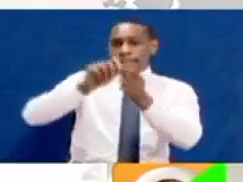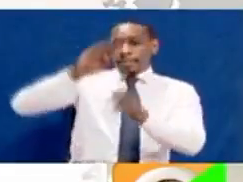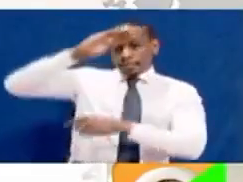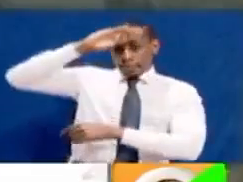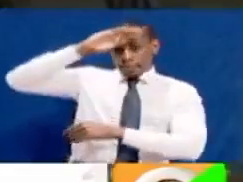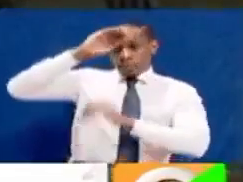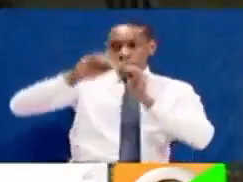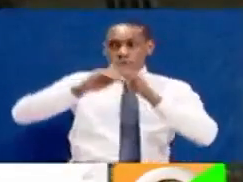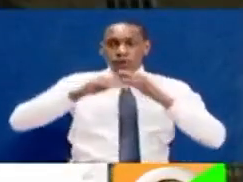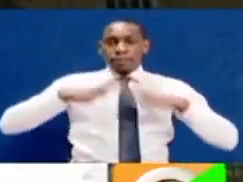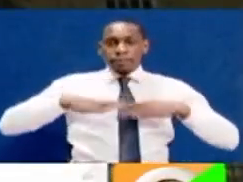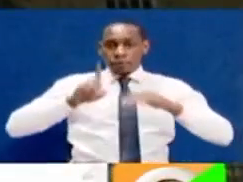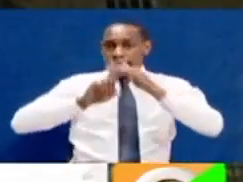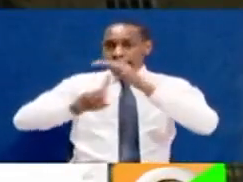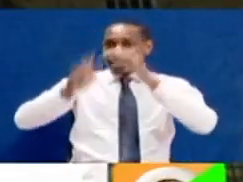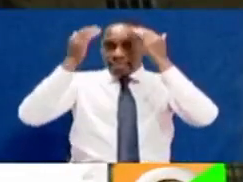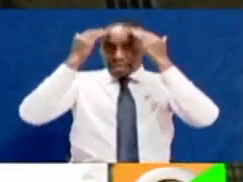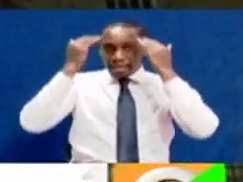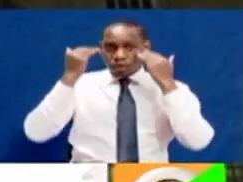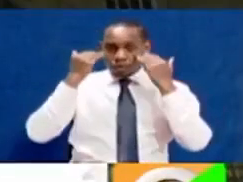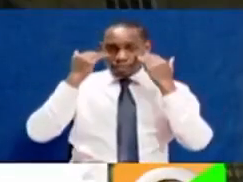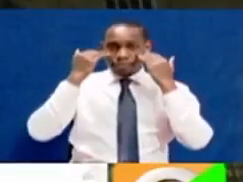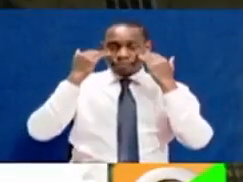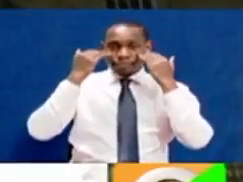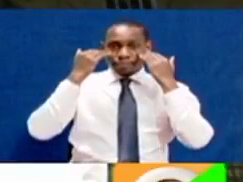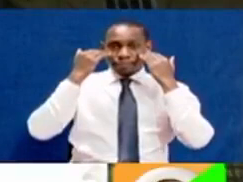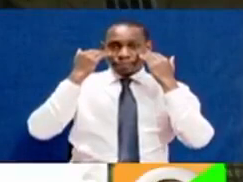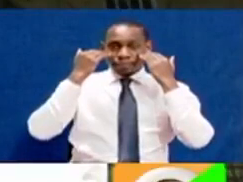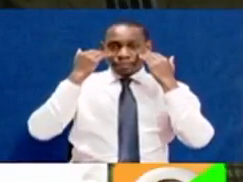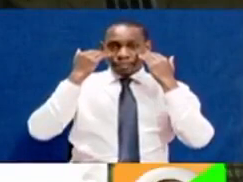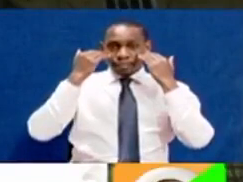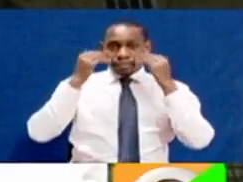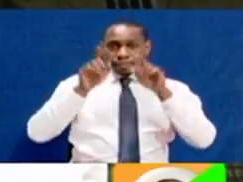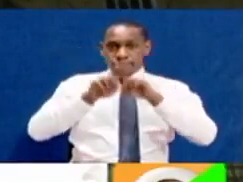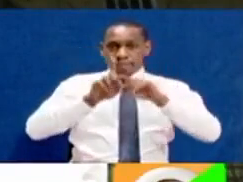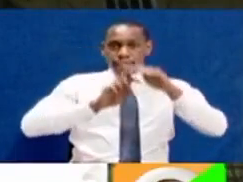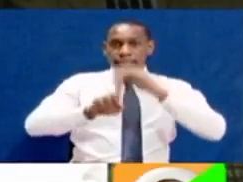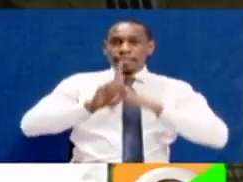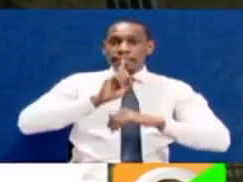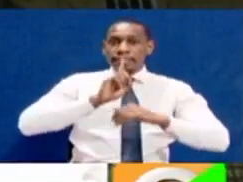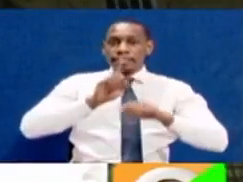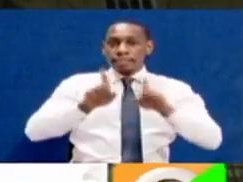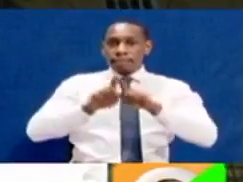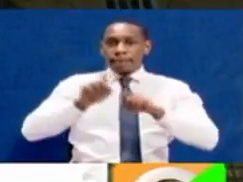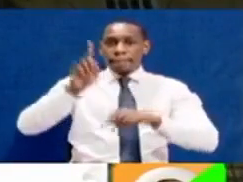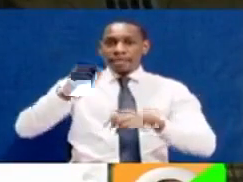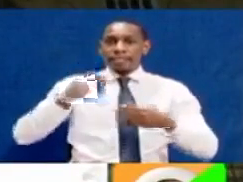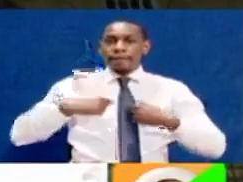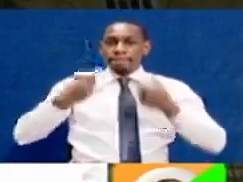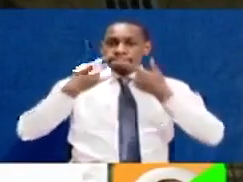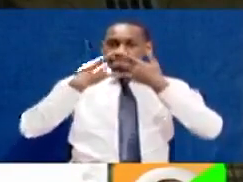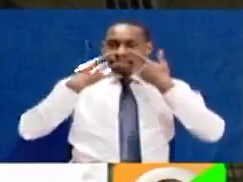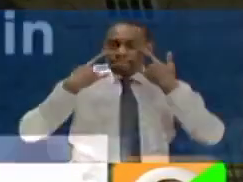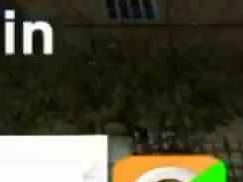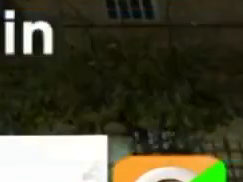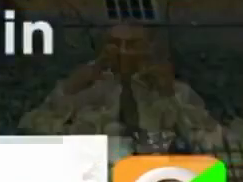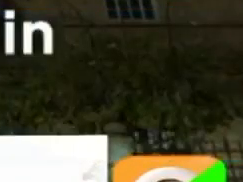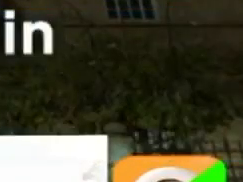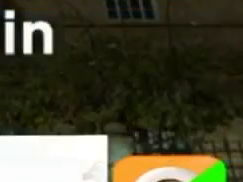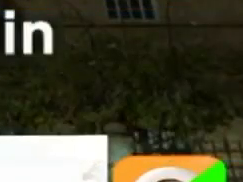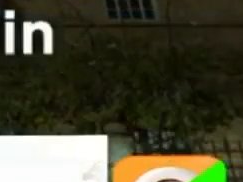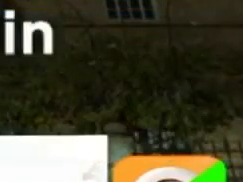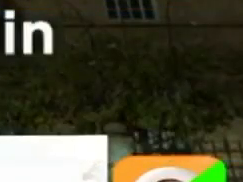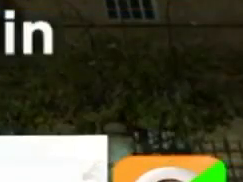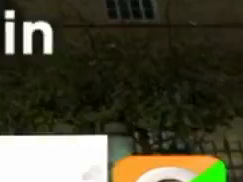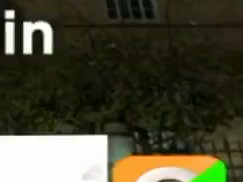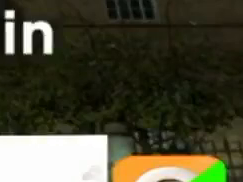of all who enter those courts at the court station entrances. And you must also wear a face mask whilst